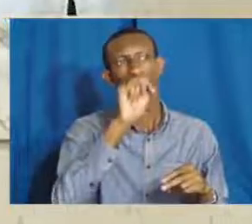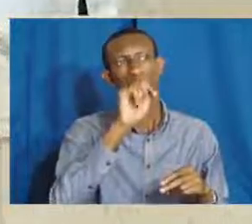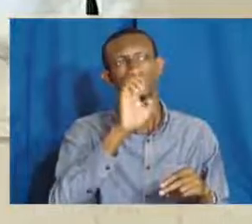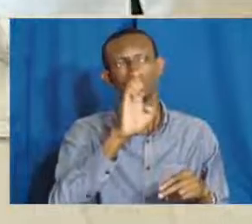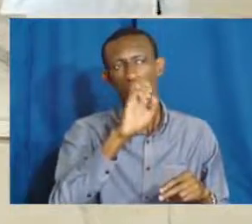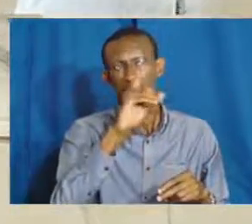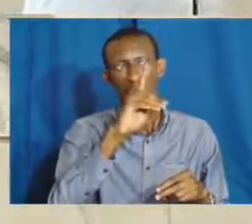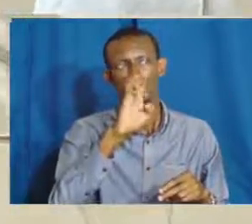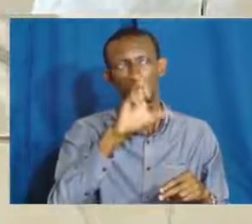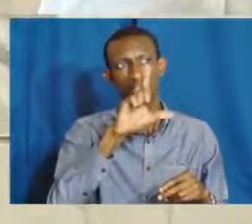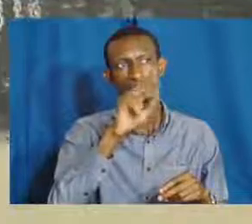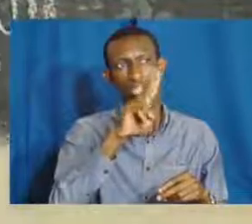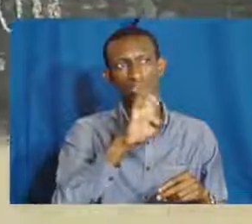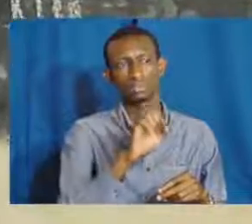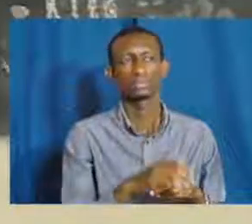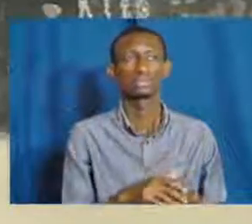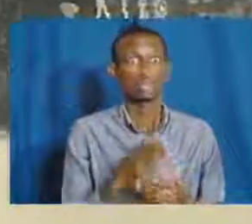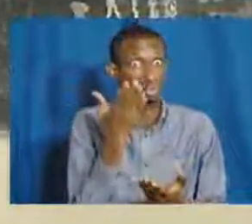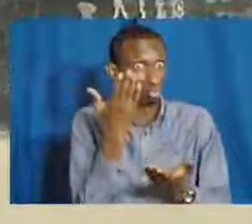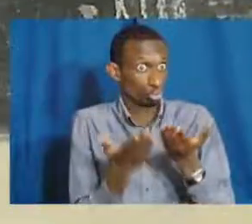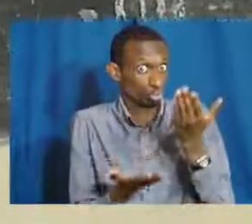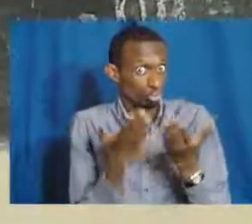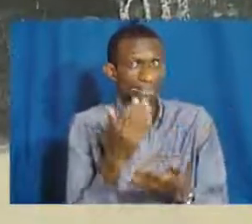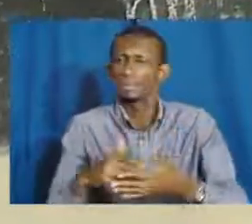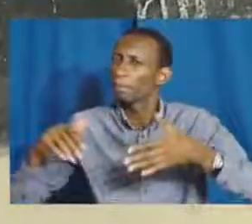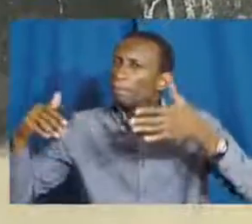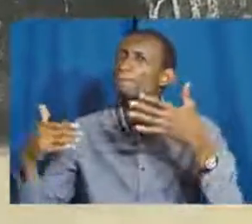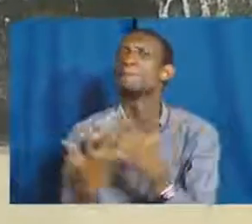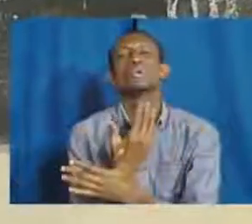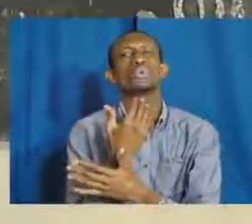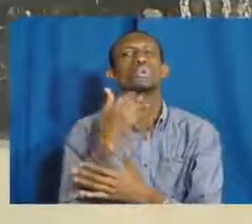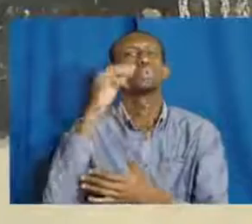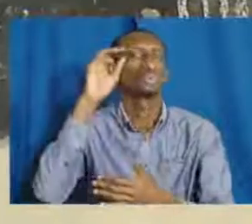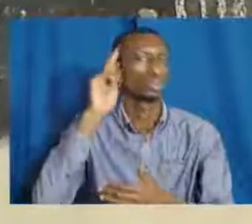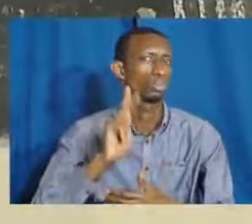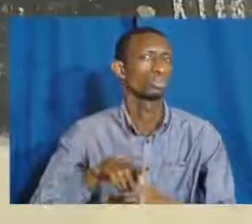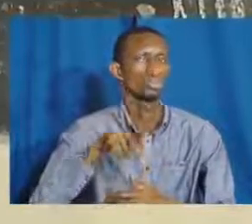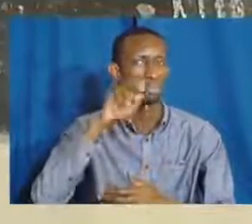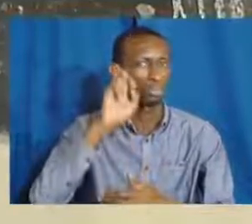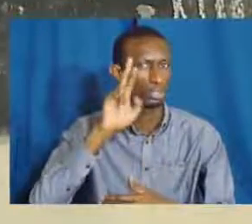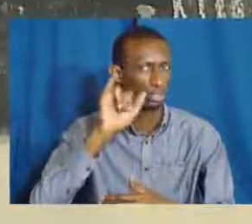this is what we are just going to look at. Modern periodic table.